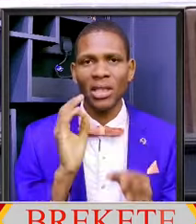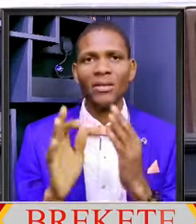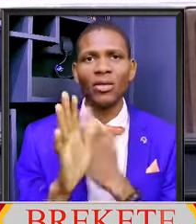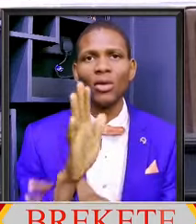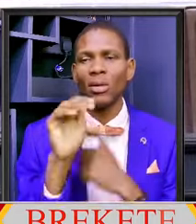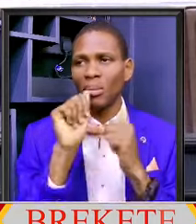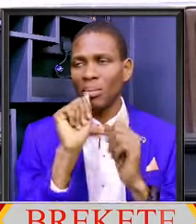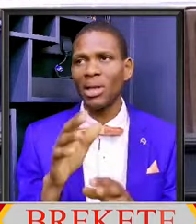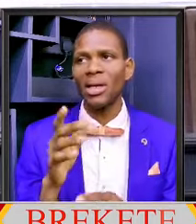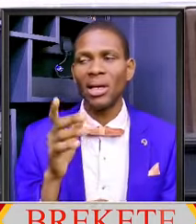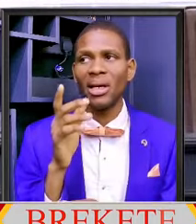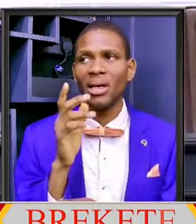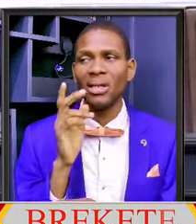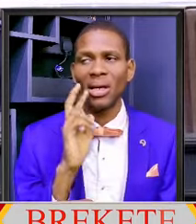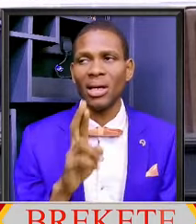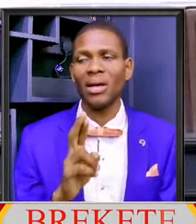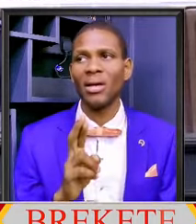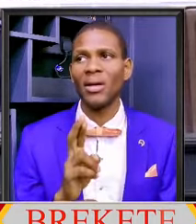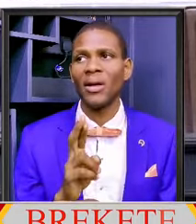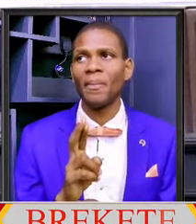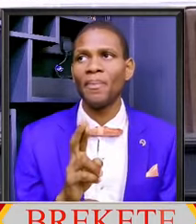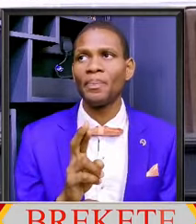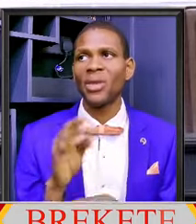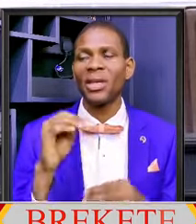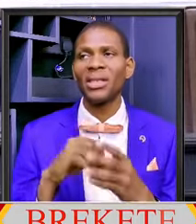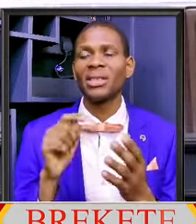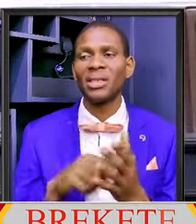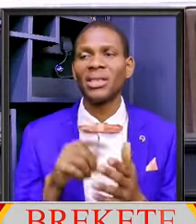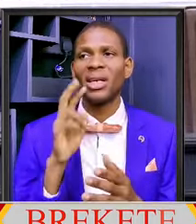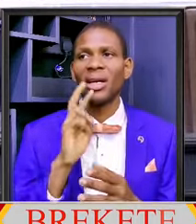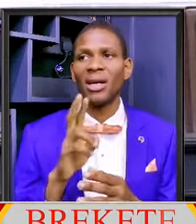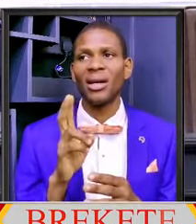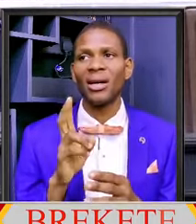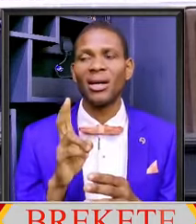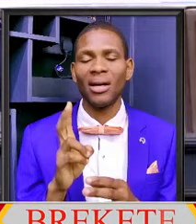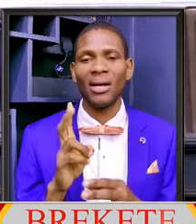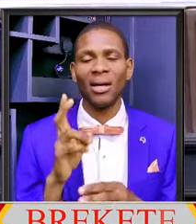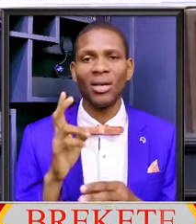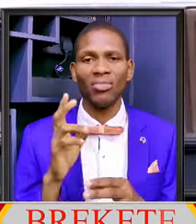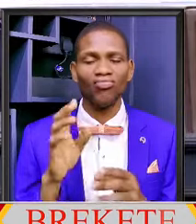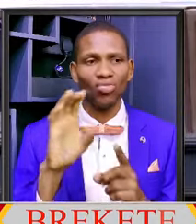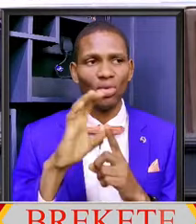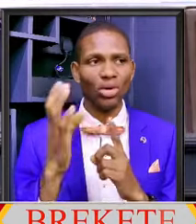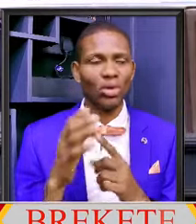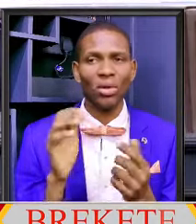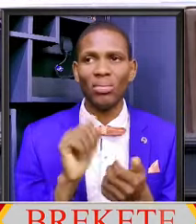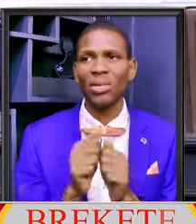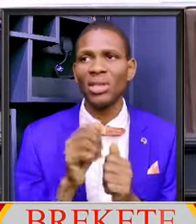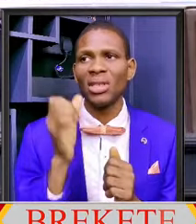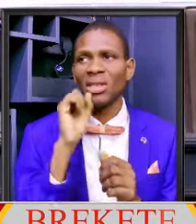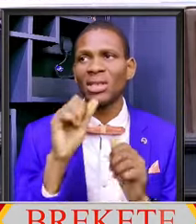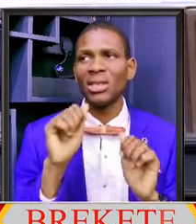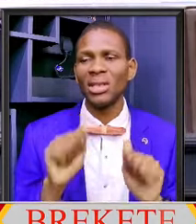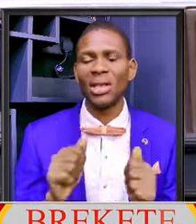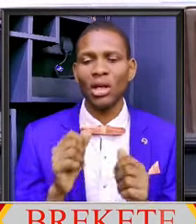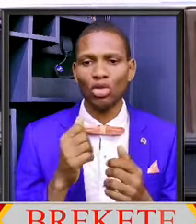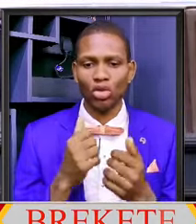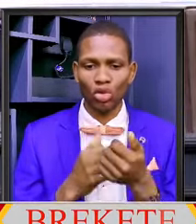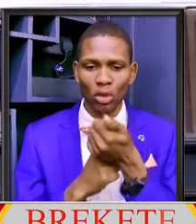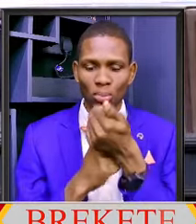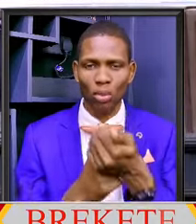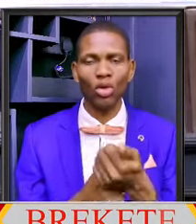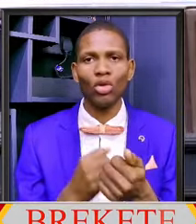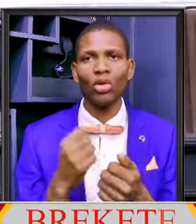Or match. I don't know what I want to understand. In this her condition, she can support someone